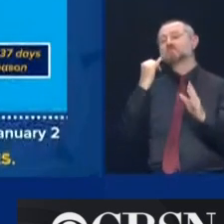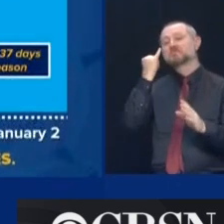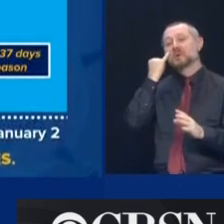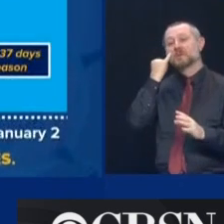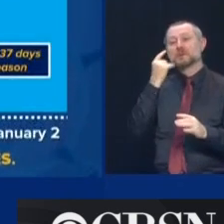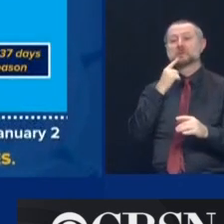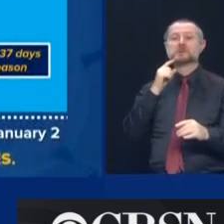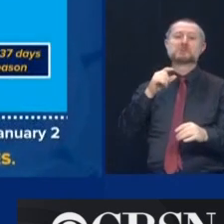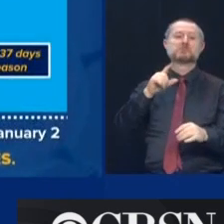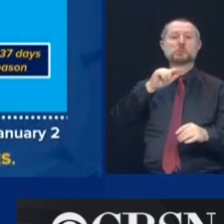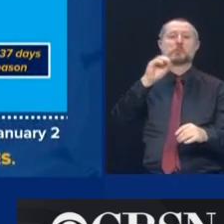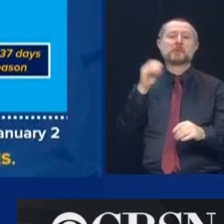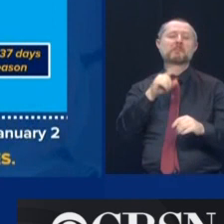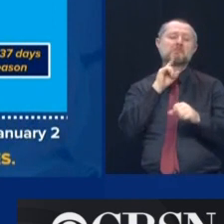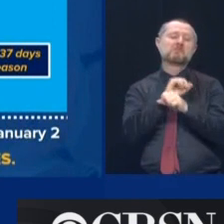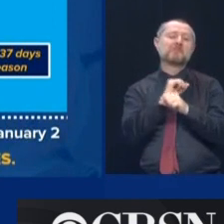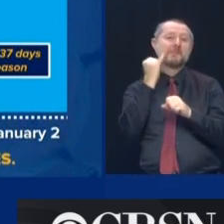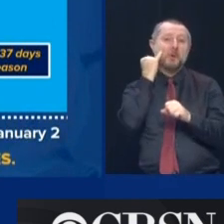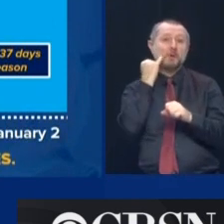spread 20%.